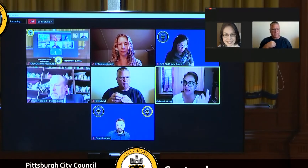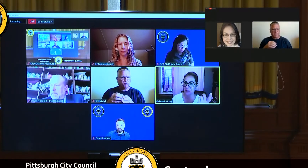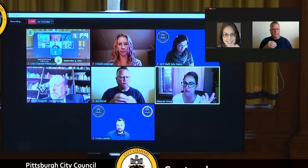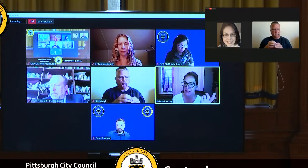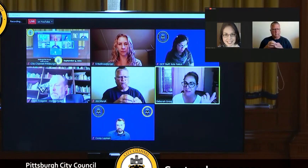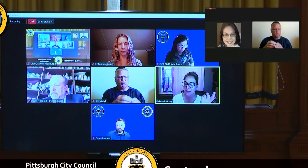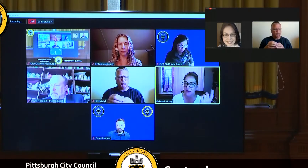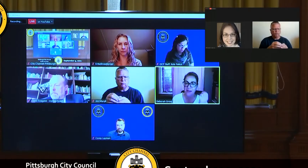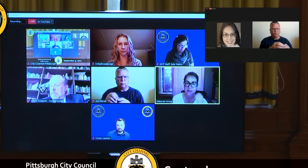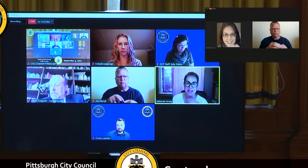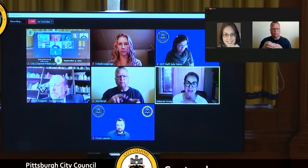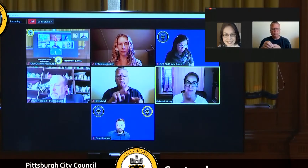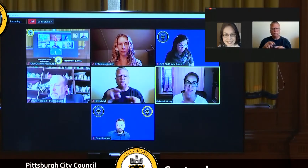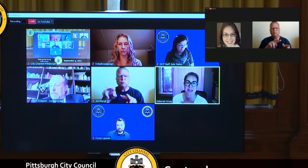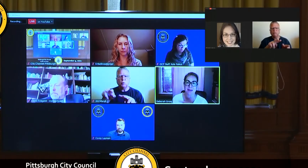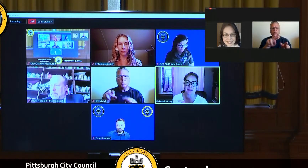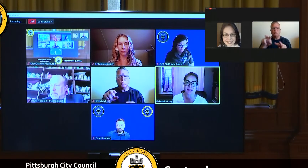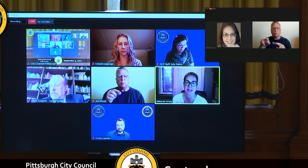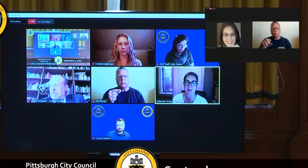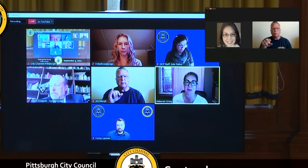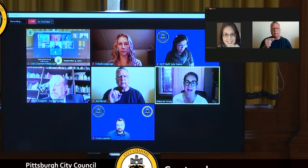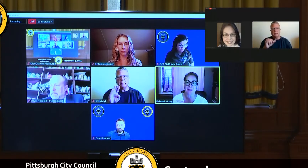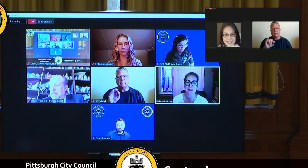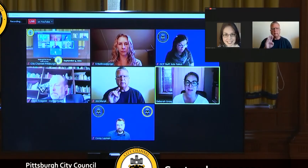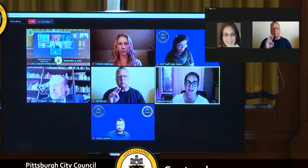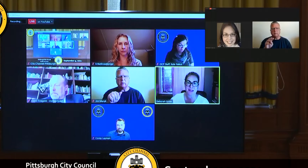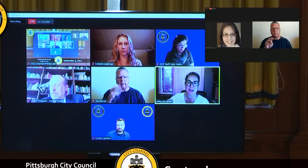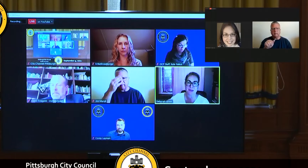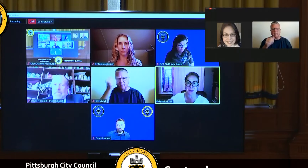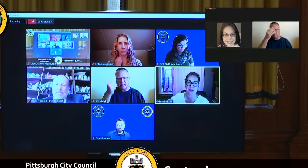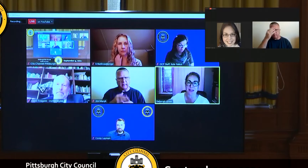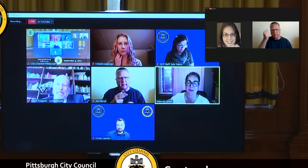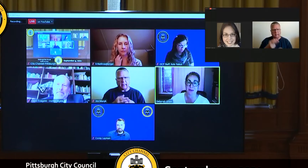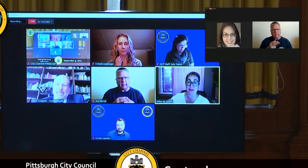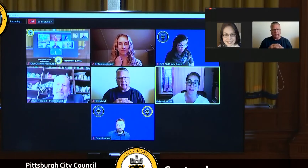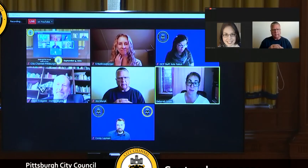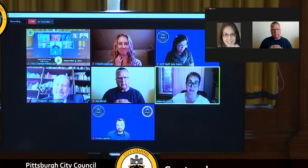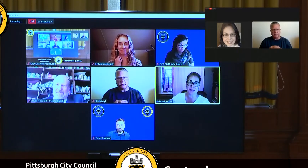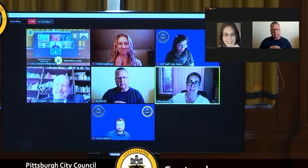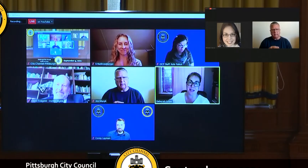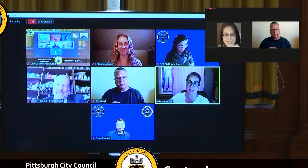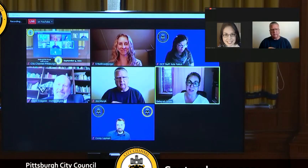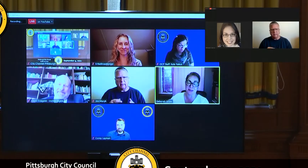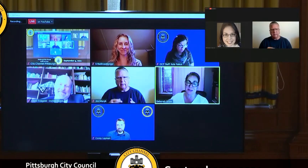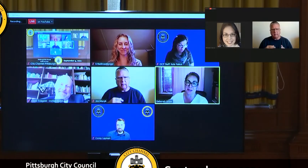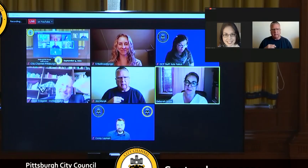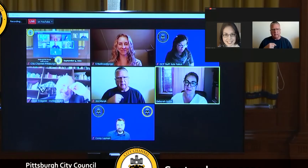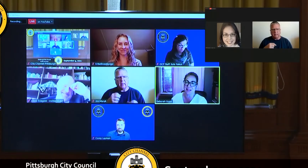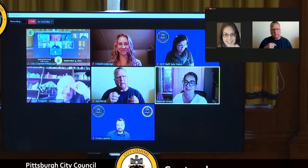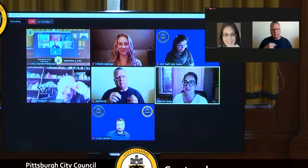campus in Gibsonia, which again, it's escaping my name. I've had dogs barking through a lot of this presentation, so excuse me, a little